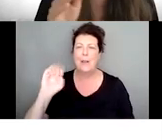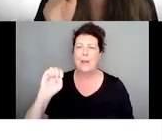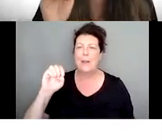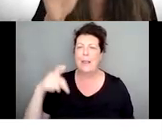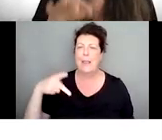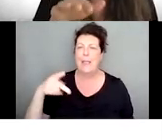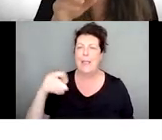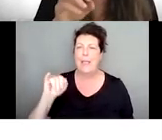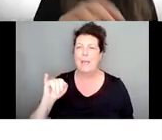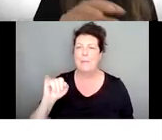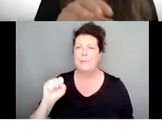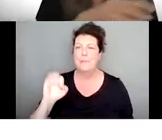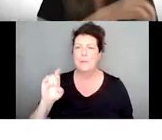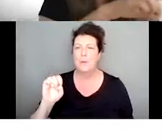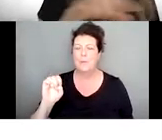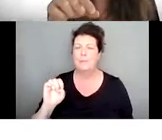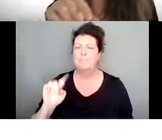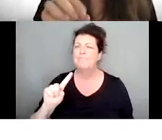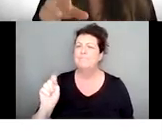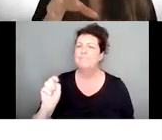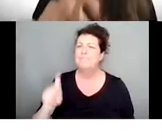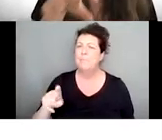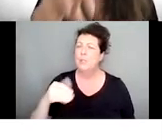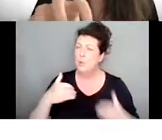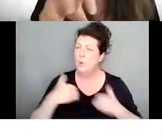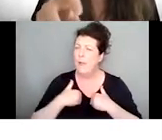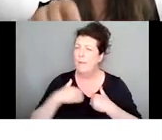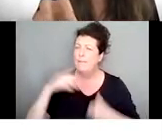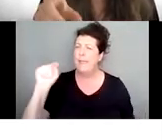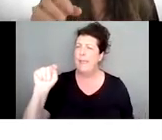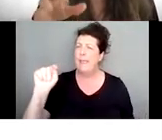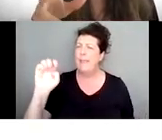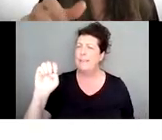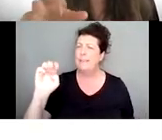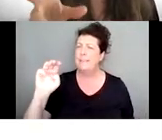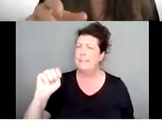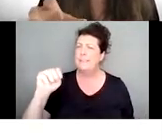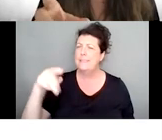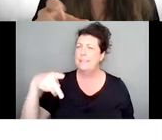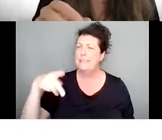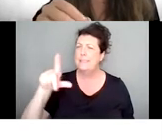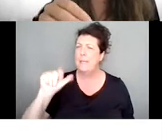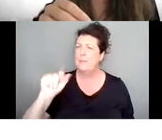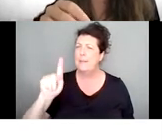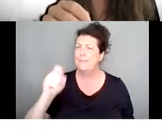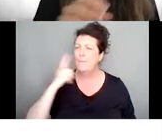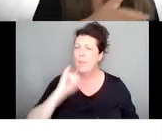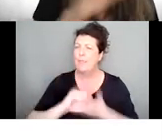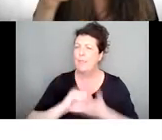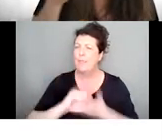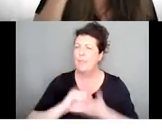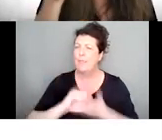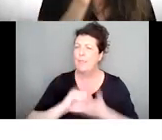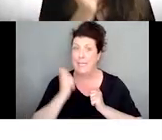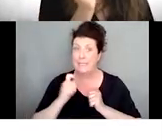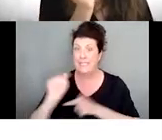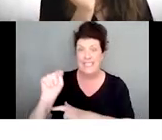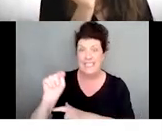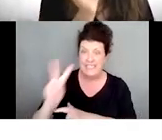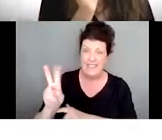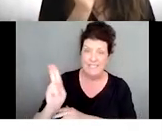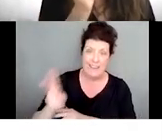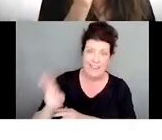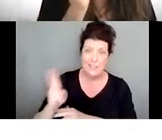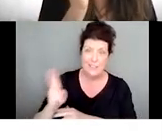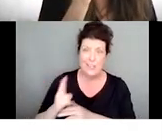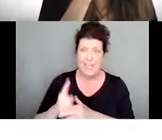Because at this point, you know, TV history and the show has kind of been like exhausted. Um, was there something that you kind of like look